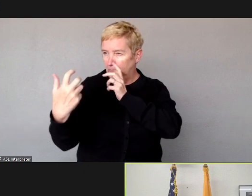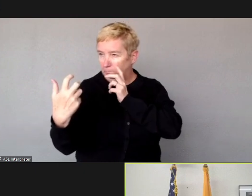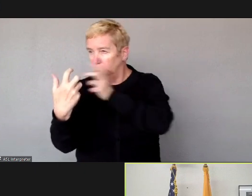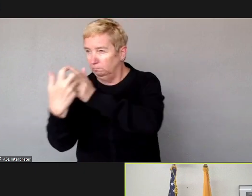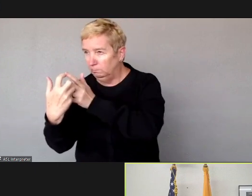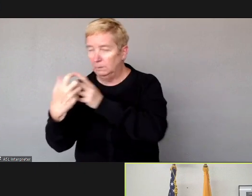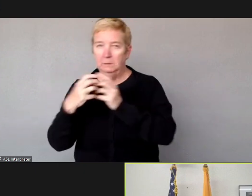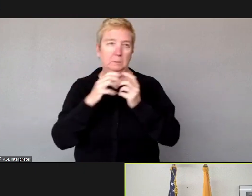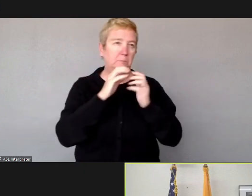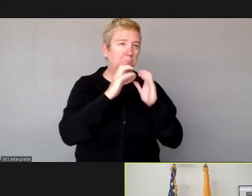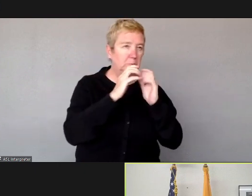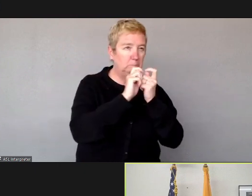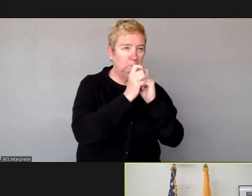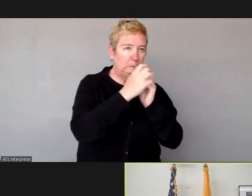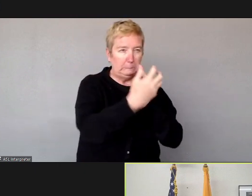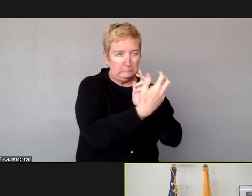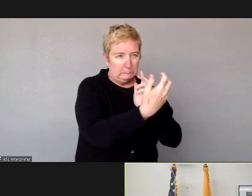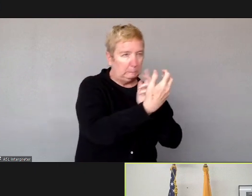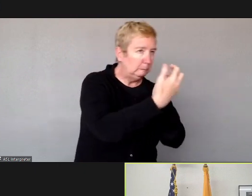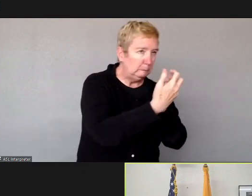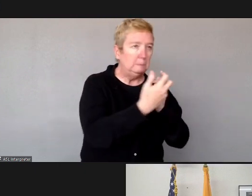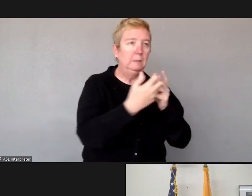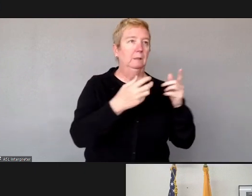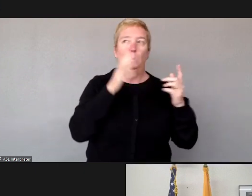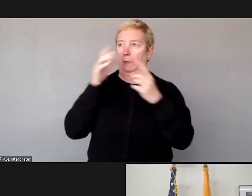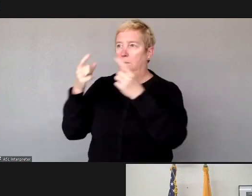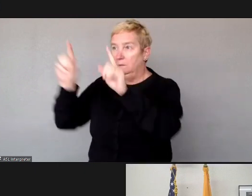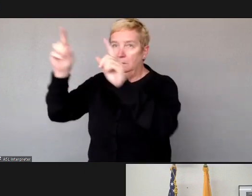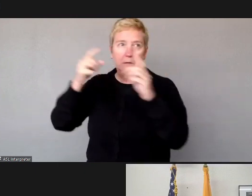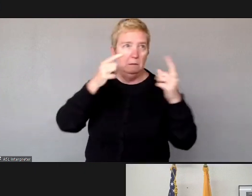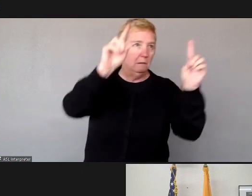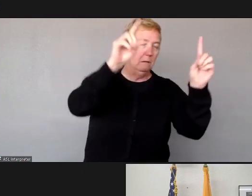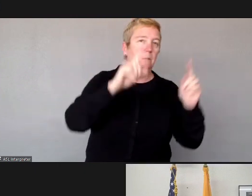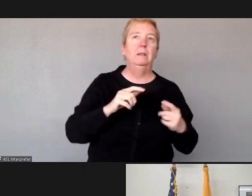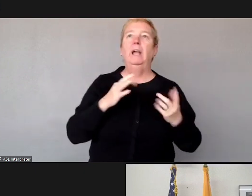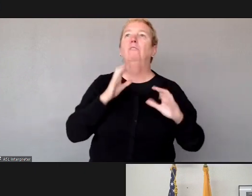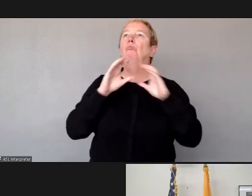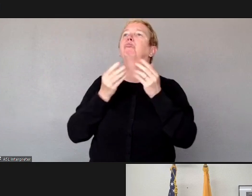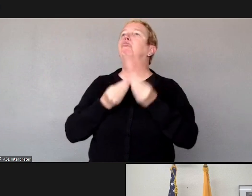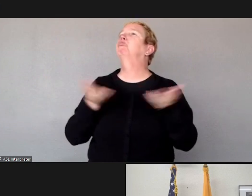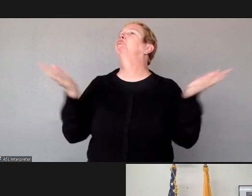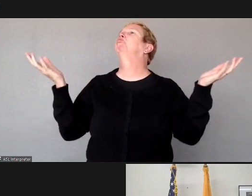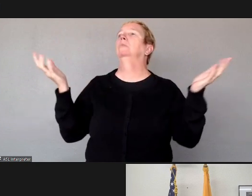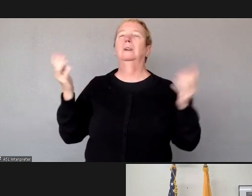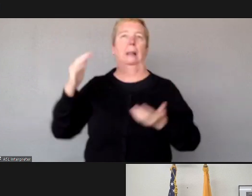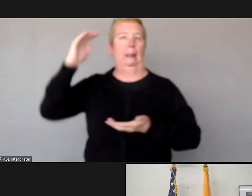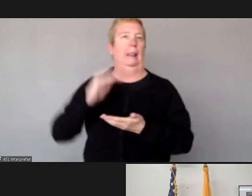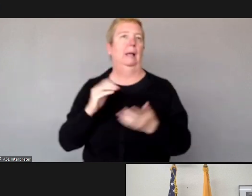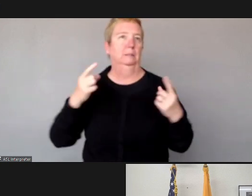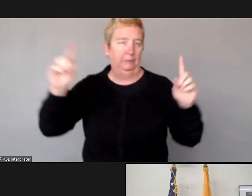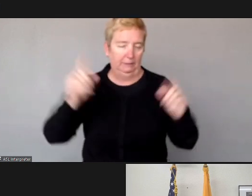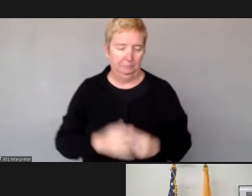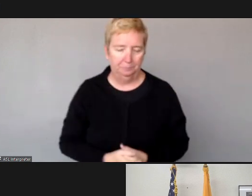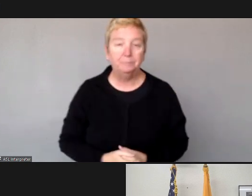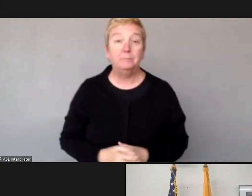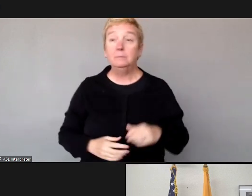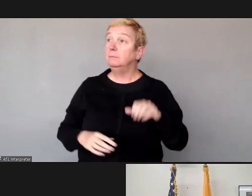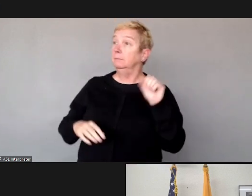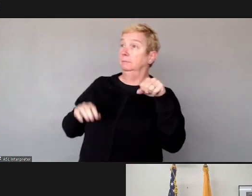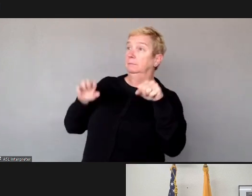it, the more effective it is. Laura? Yeah, that's what we have been doing, just like David said.